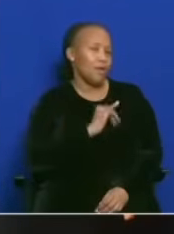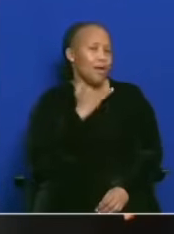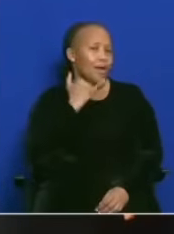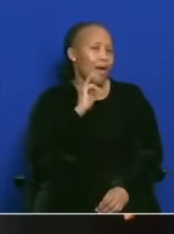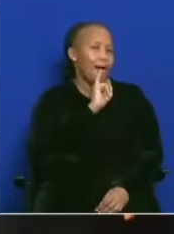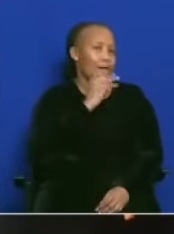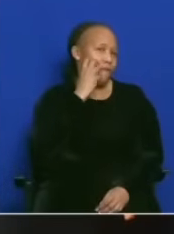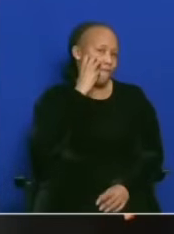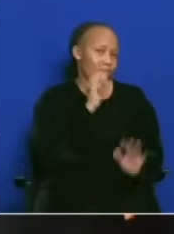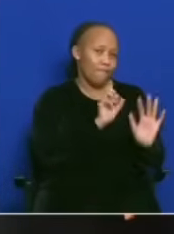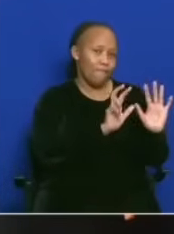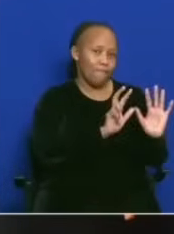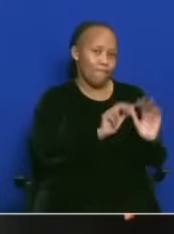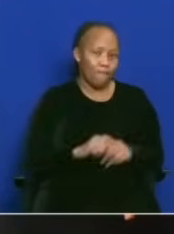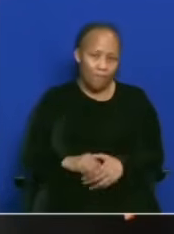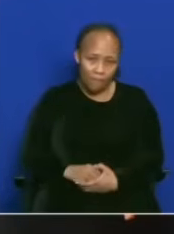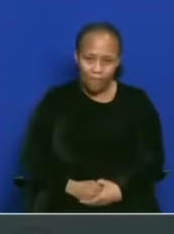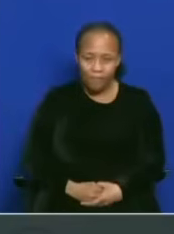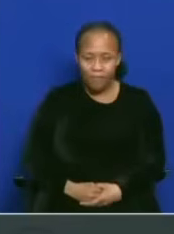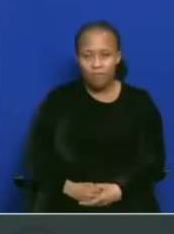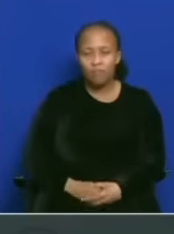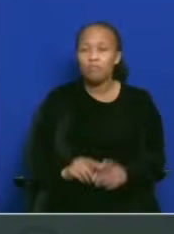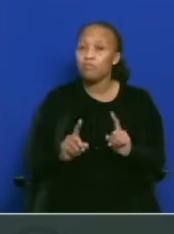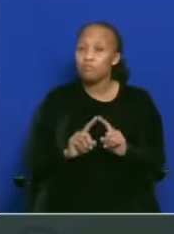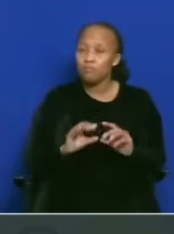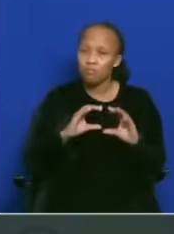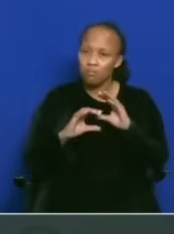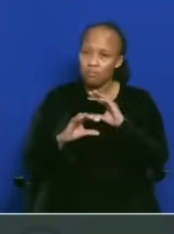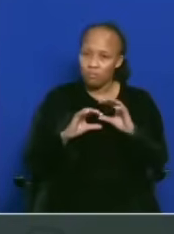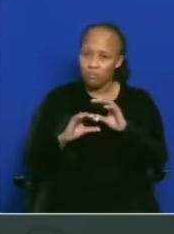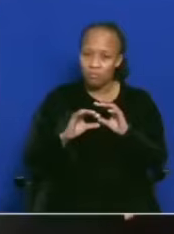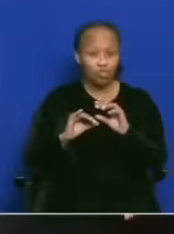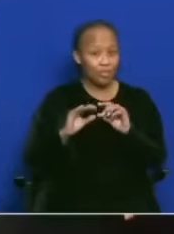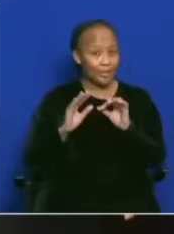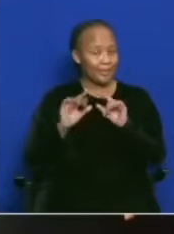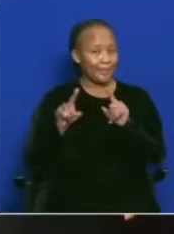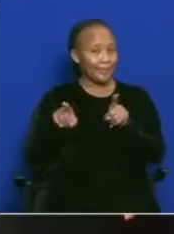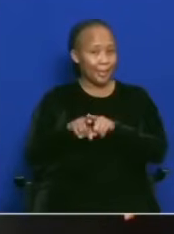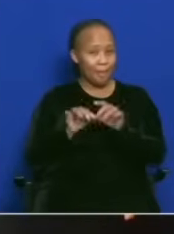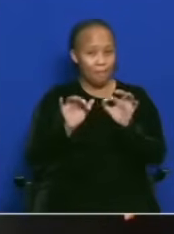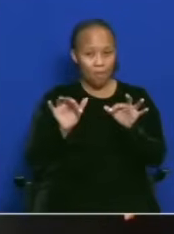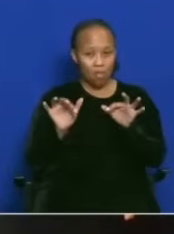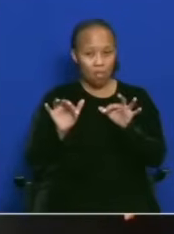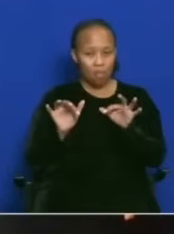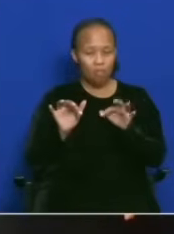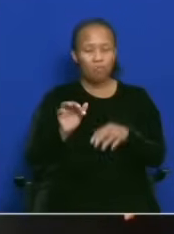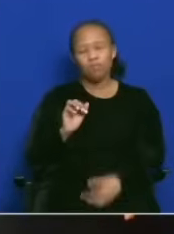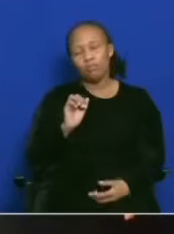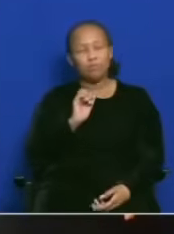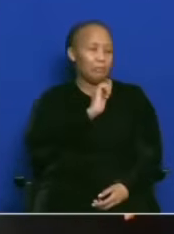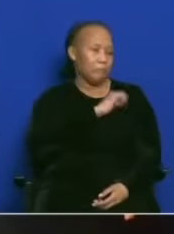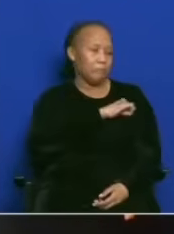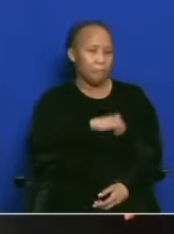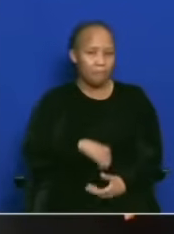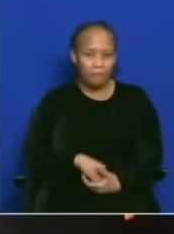But the communication is between the same people. it's between the same people. See, and